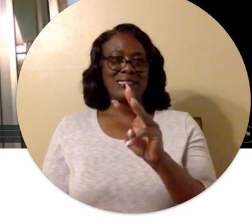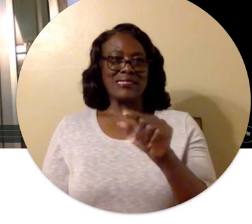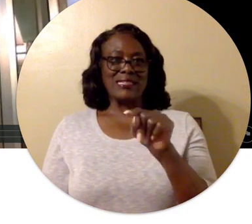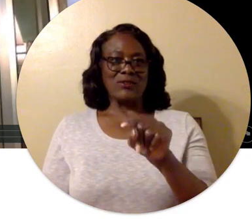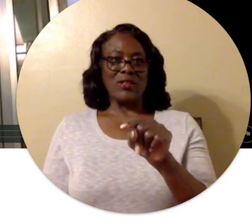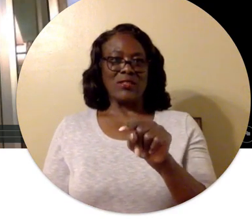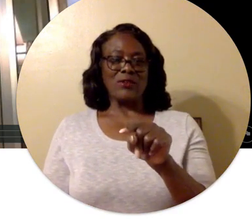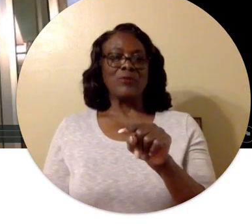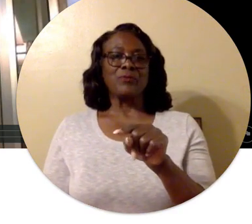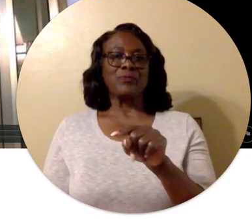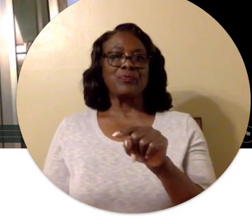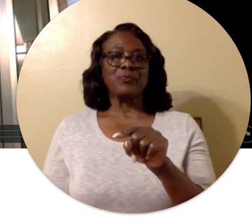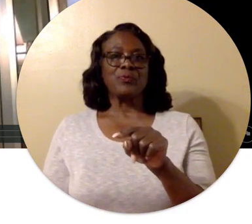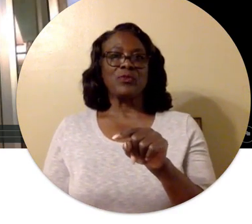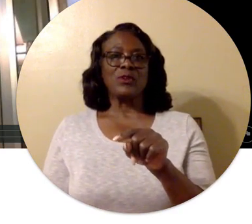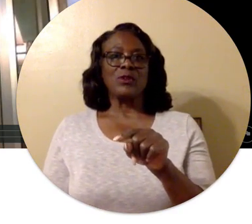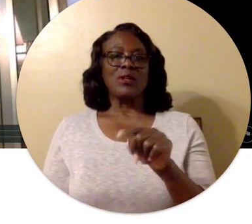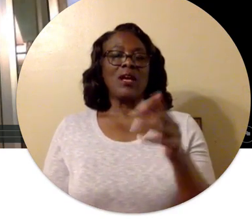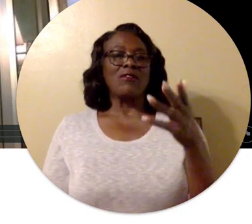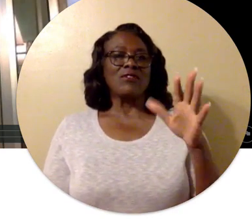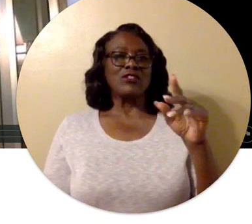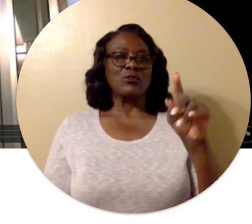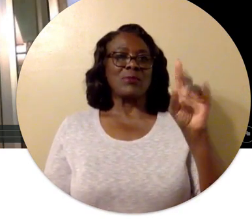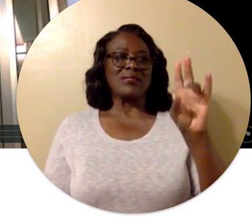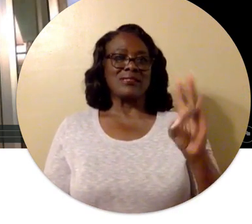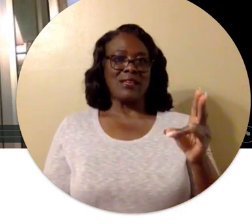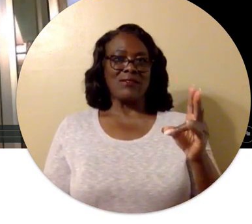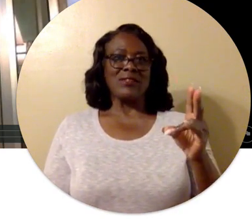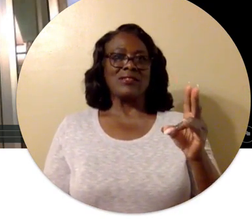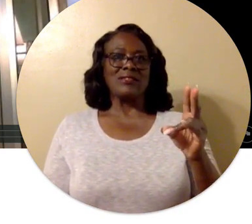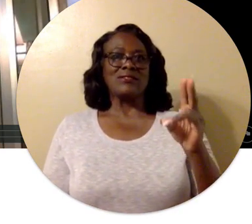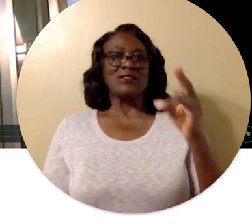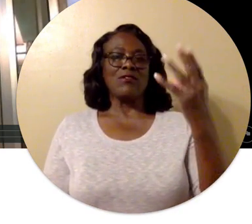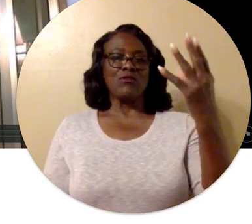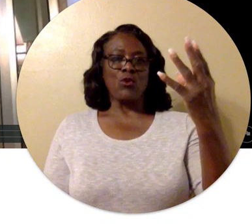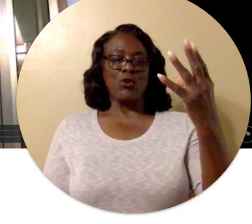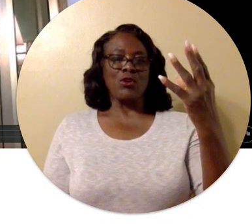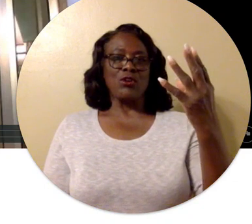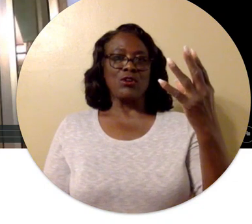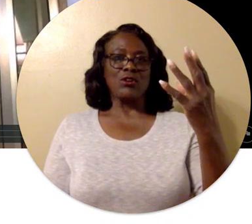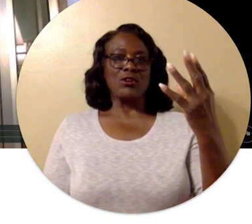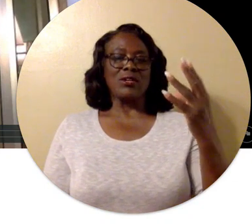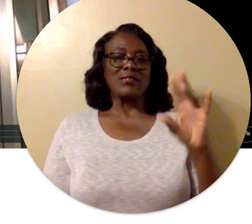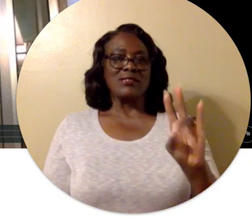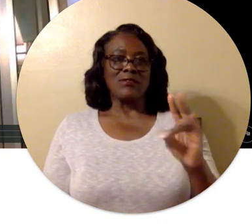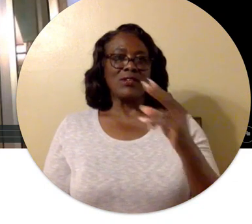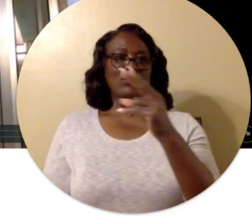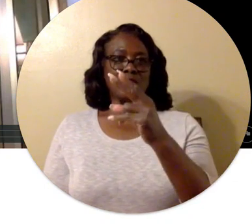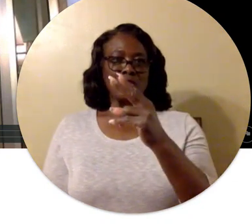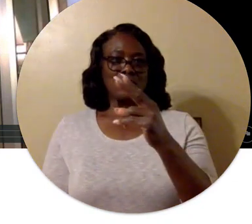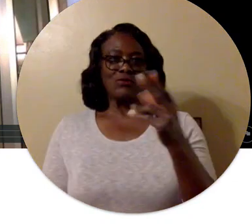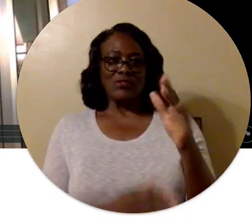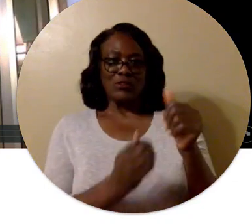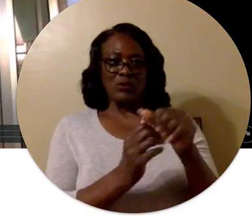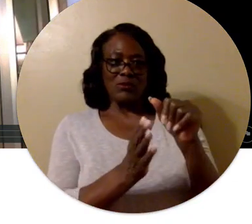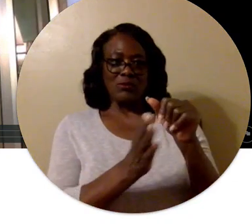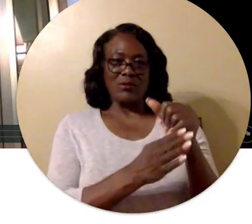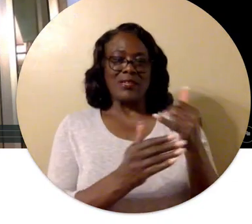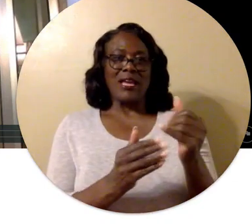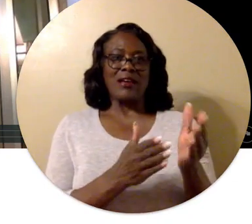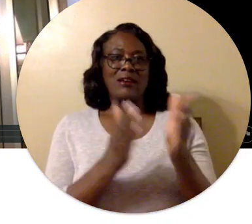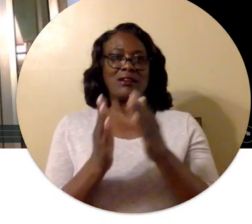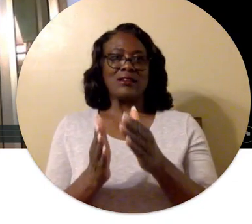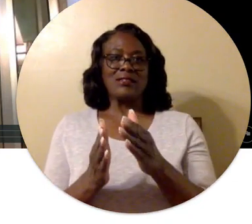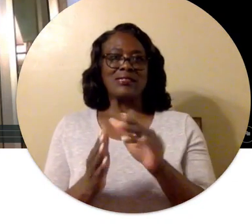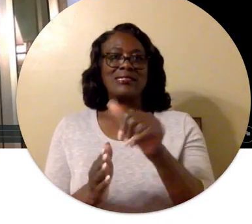right here. Okay, so I'm done with my 7. I multiplied 7 times 4 and 7 times 2, right? So now I'm moving on to